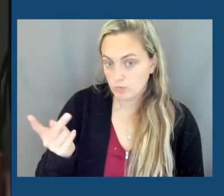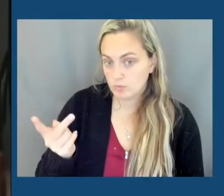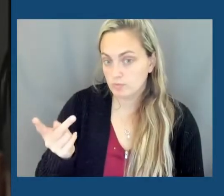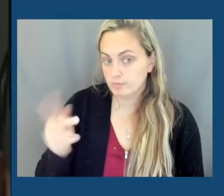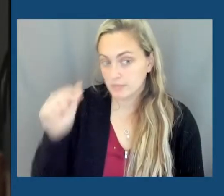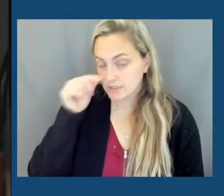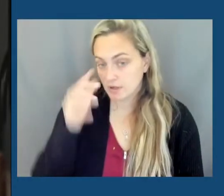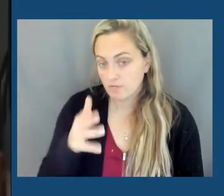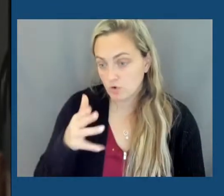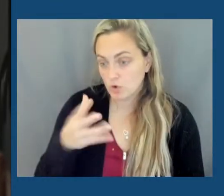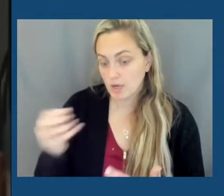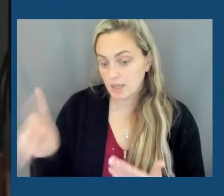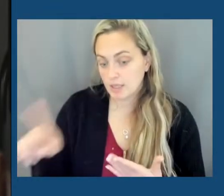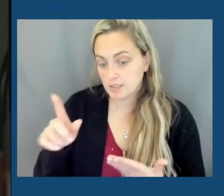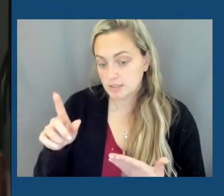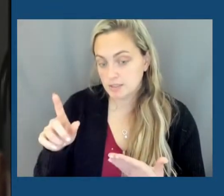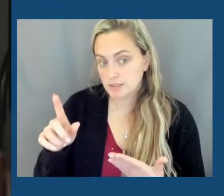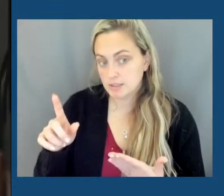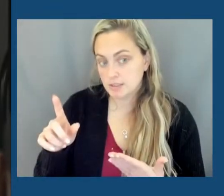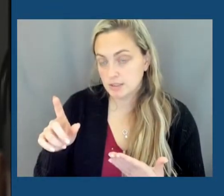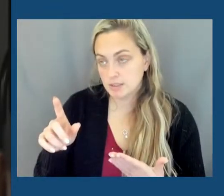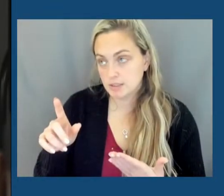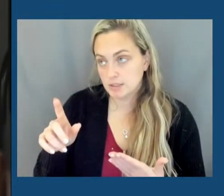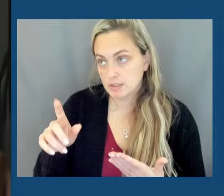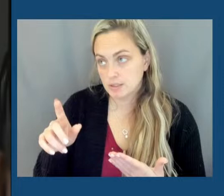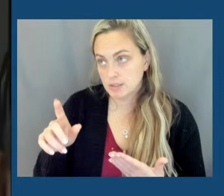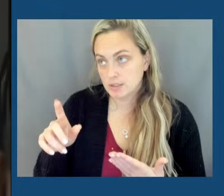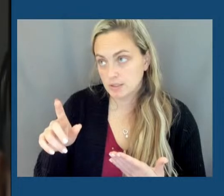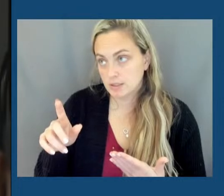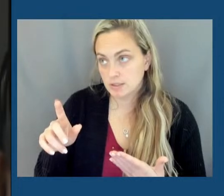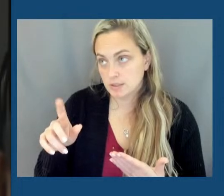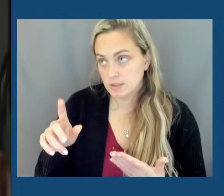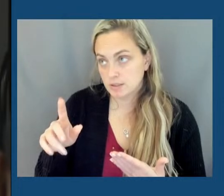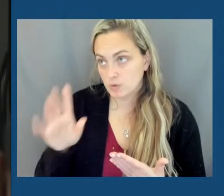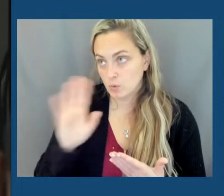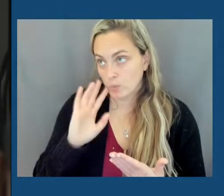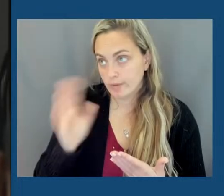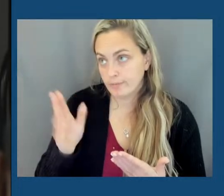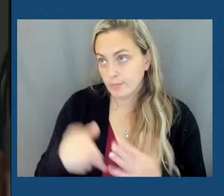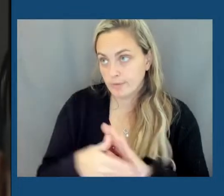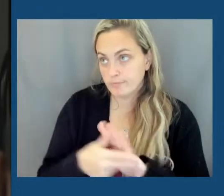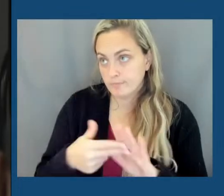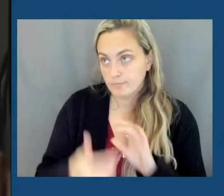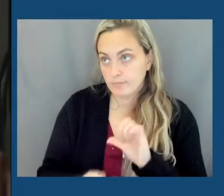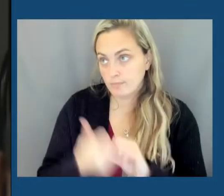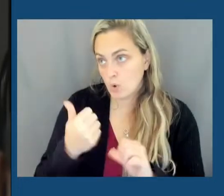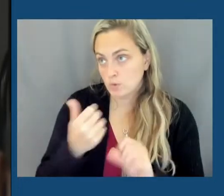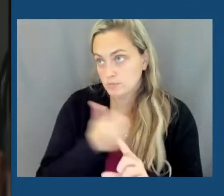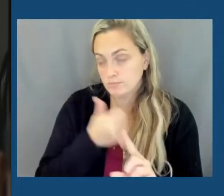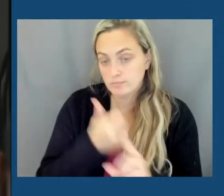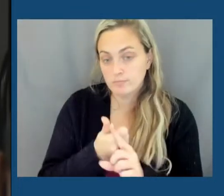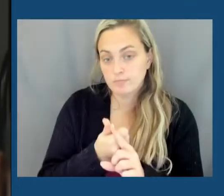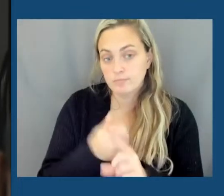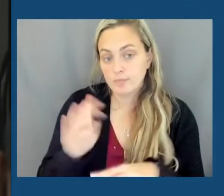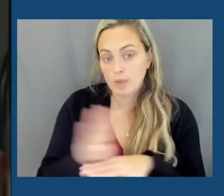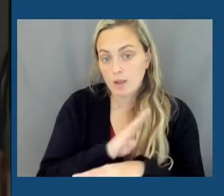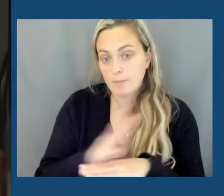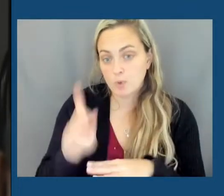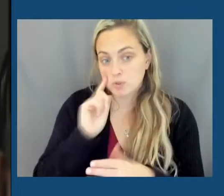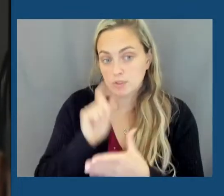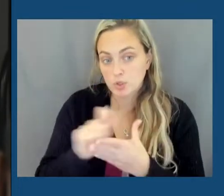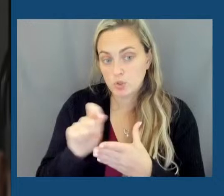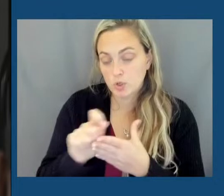governor and this, she will go down as the most impactful Commerce Secretary